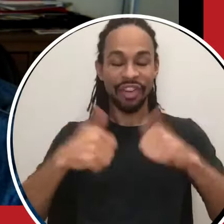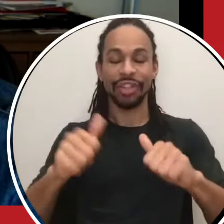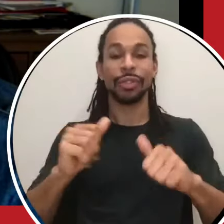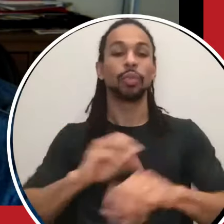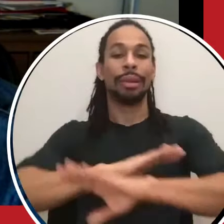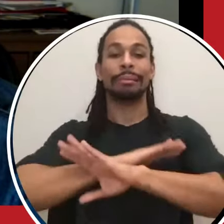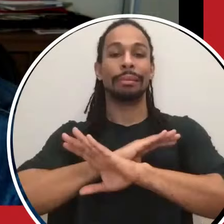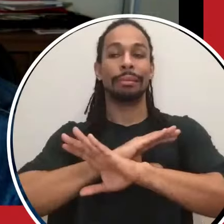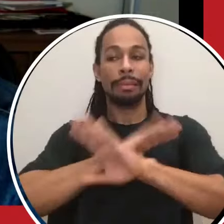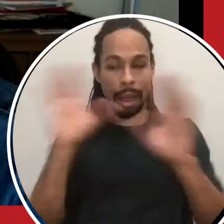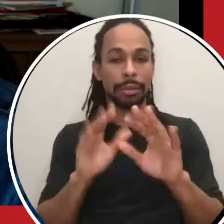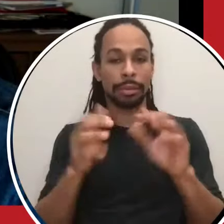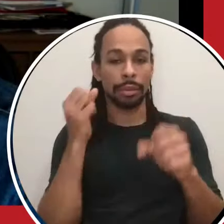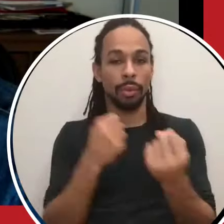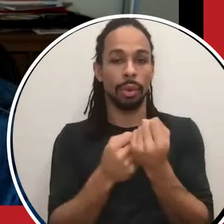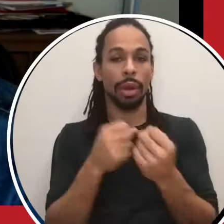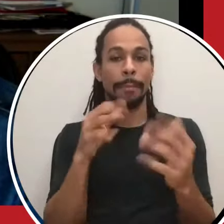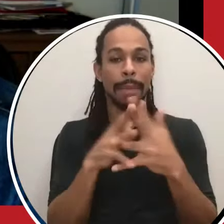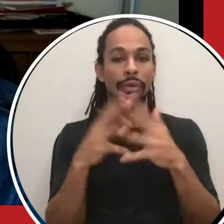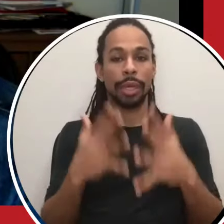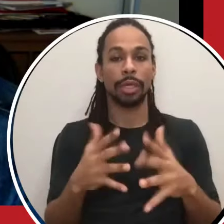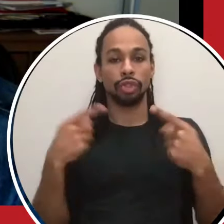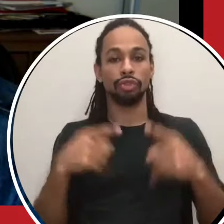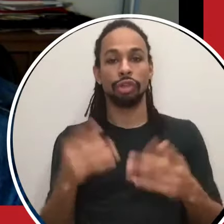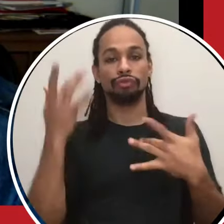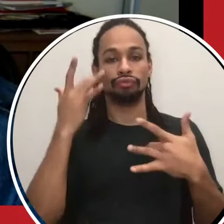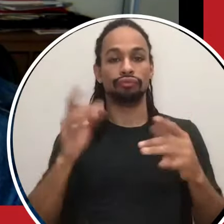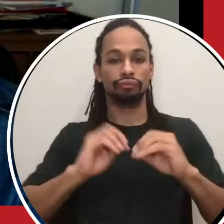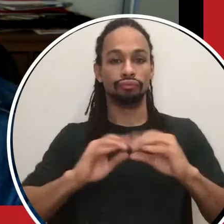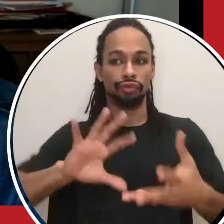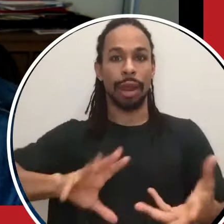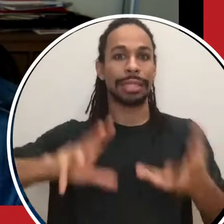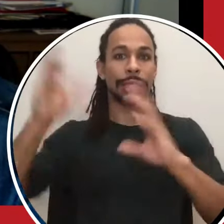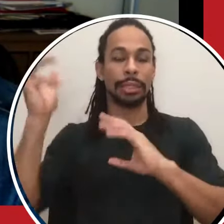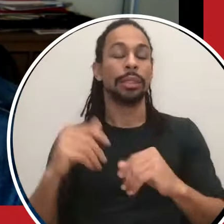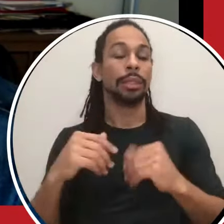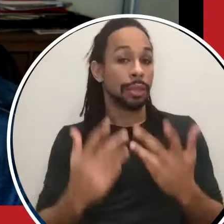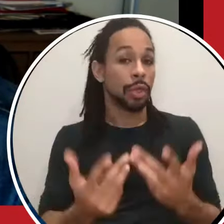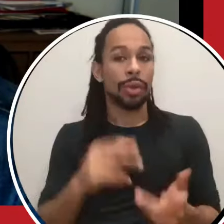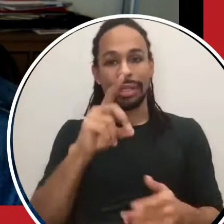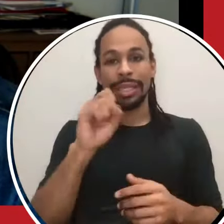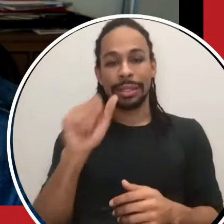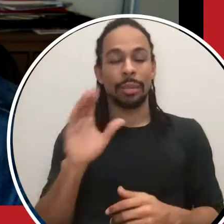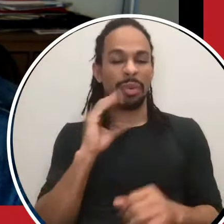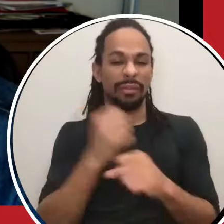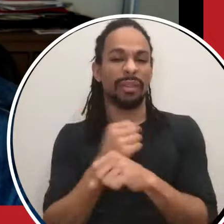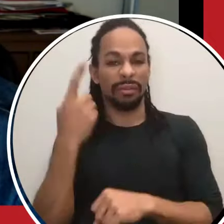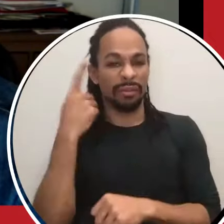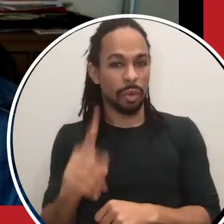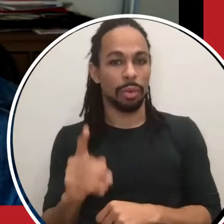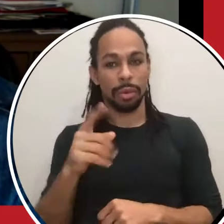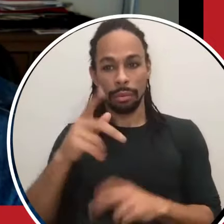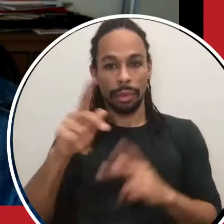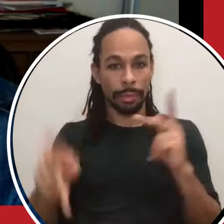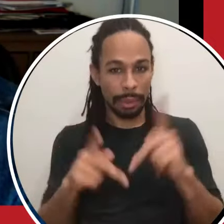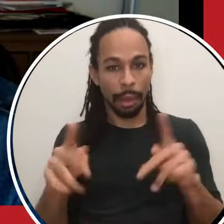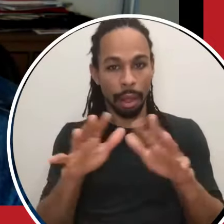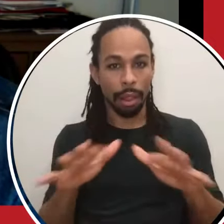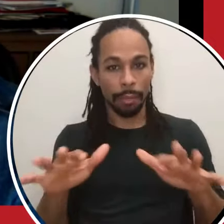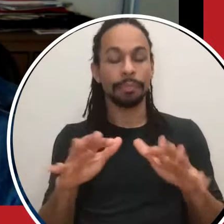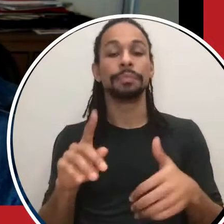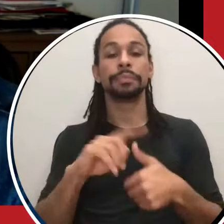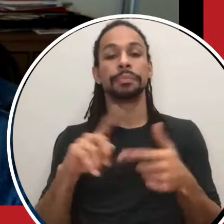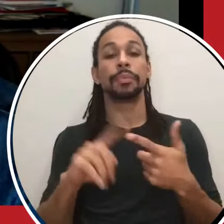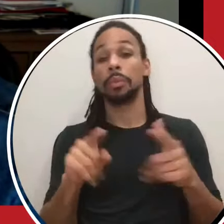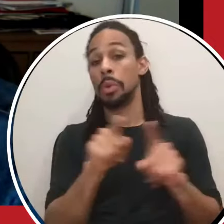And that's something that DSA is going to be fighting for. we're also very focused on, and I think